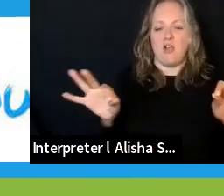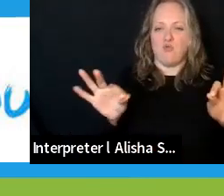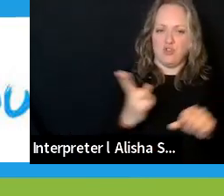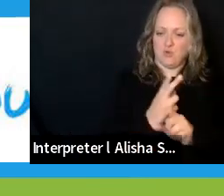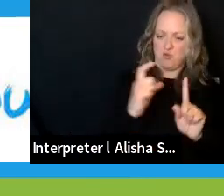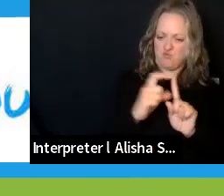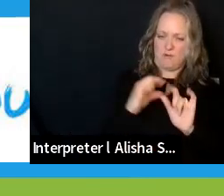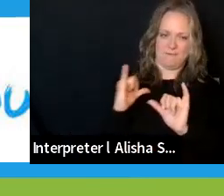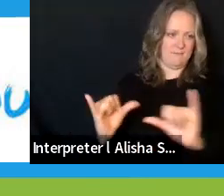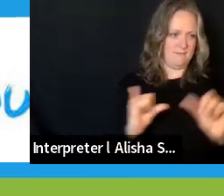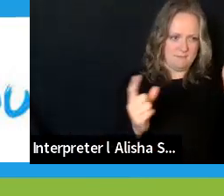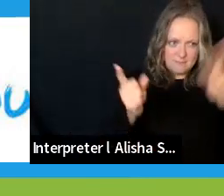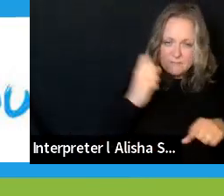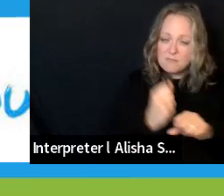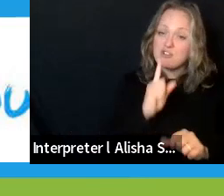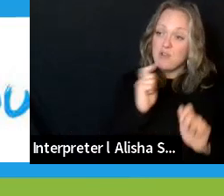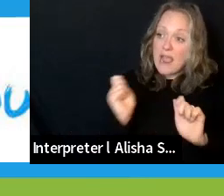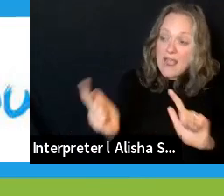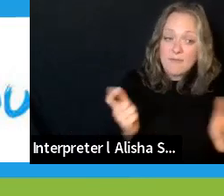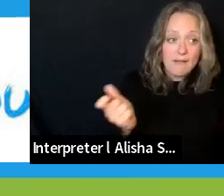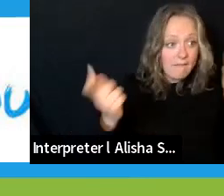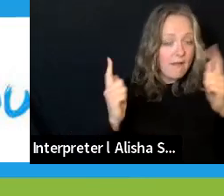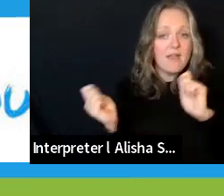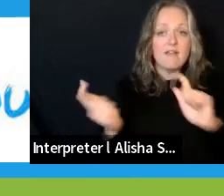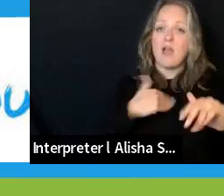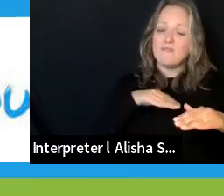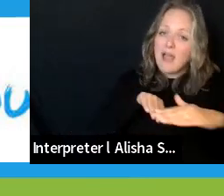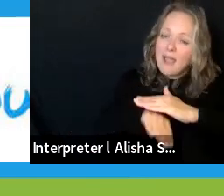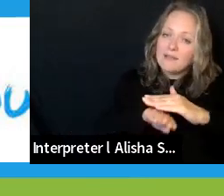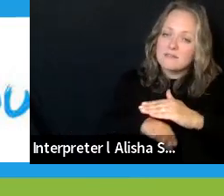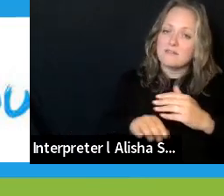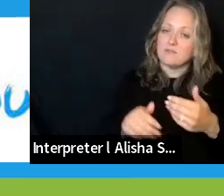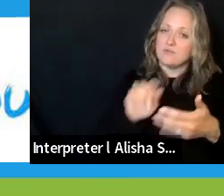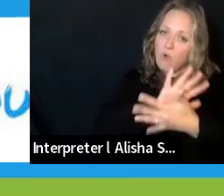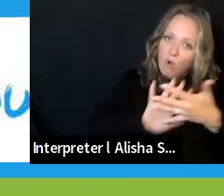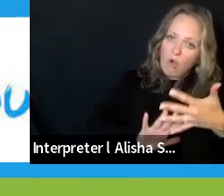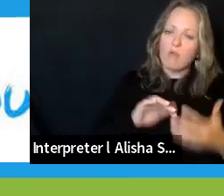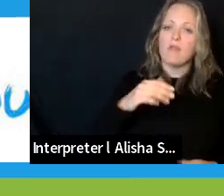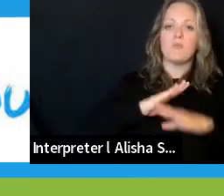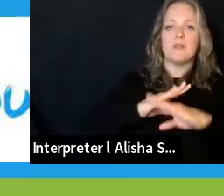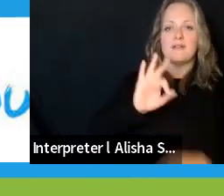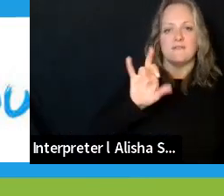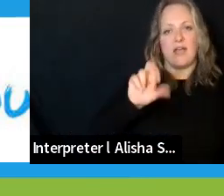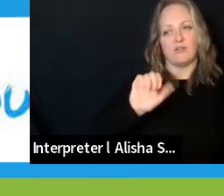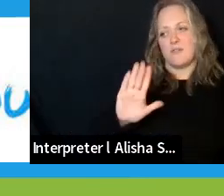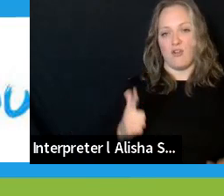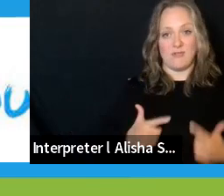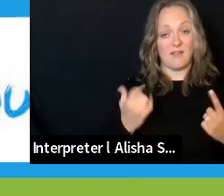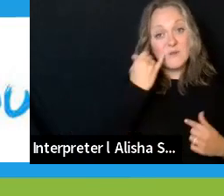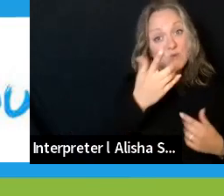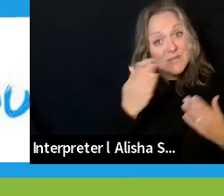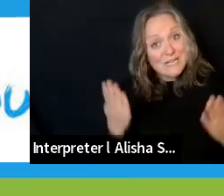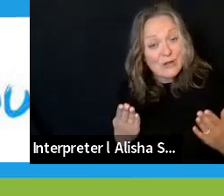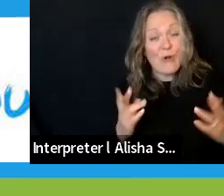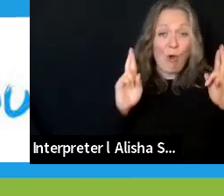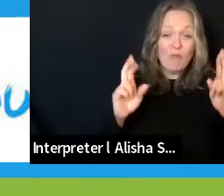working together to make sure everybody has access to all the protective factors in their lives. So if you're here, hopefully that means